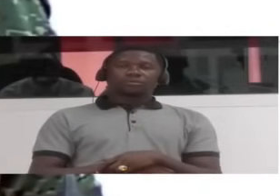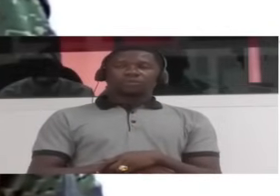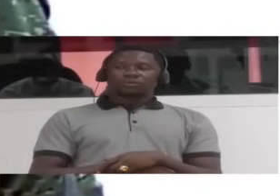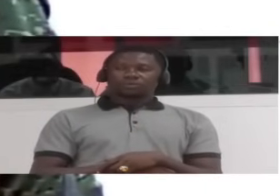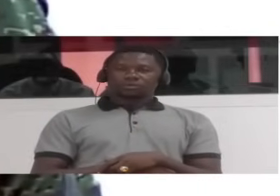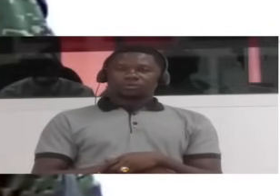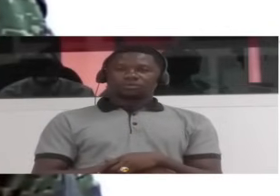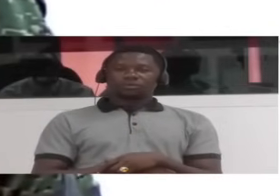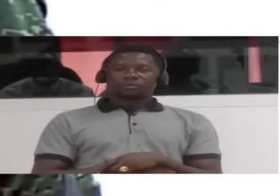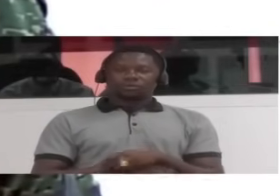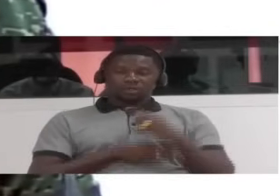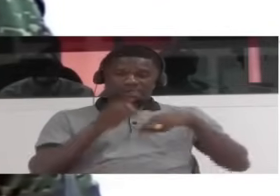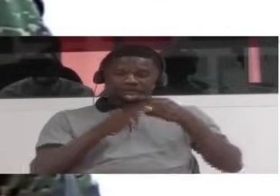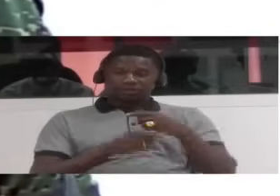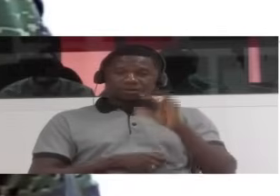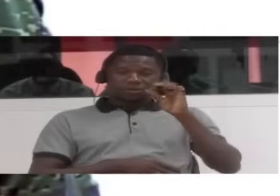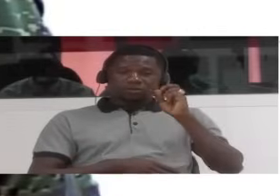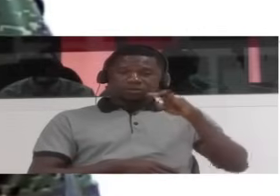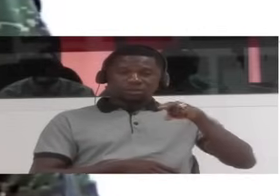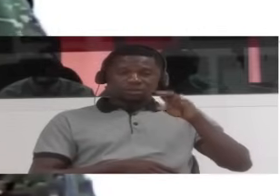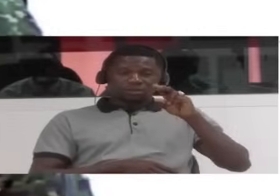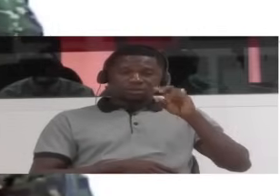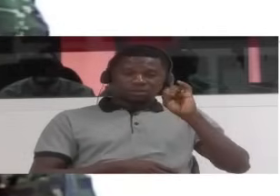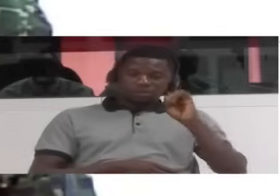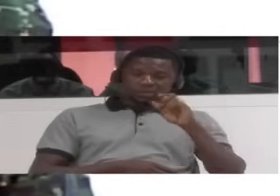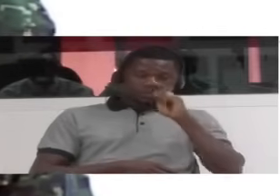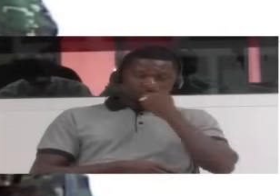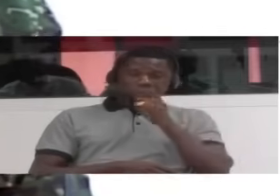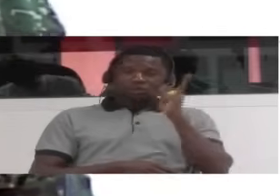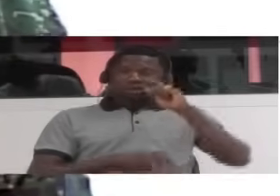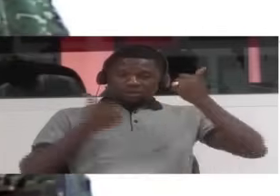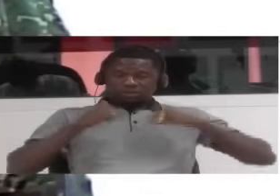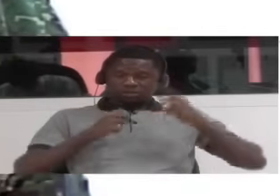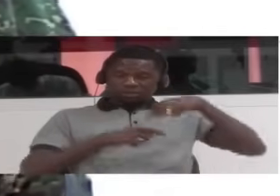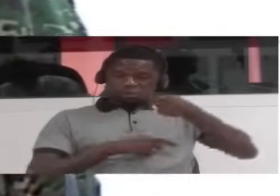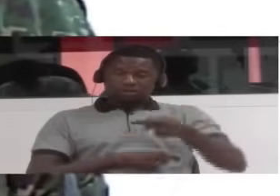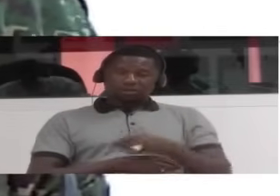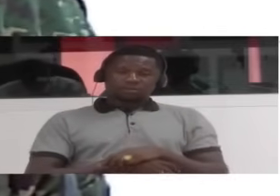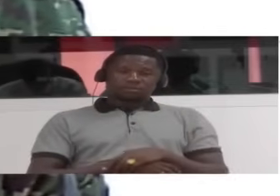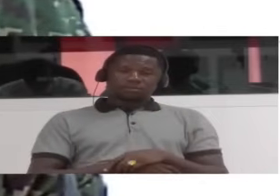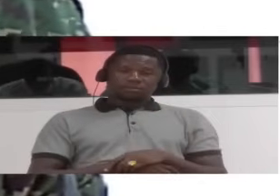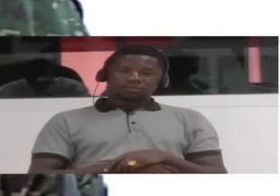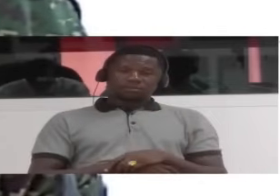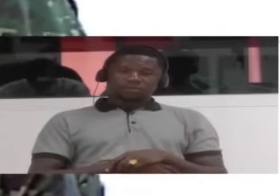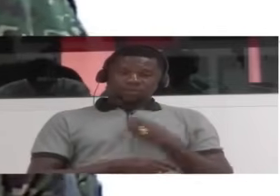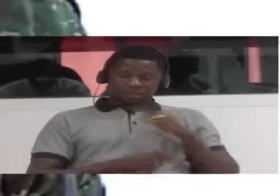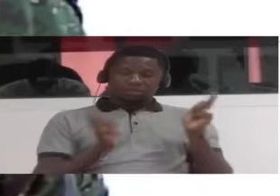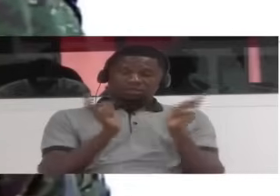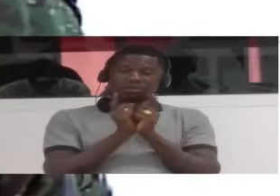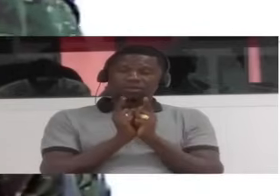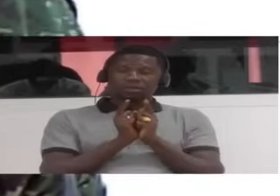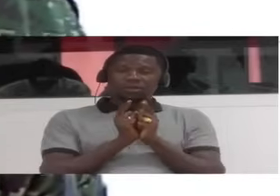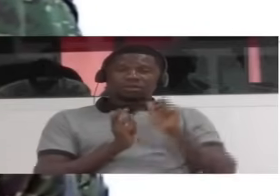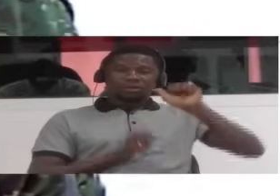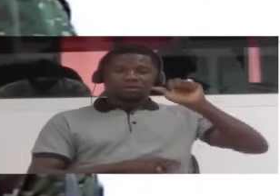after Tony Catoni died, what happened next? So he came in contact with the late Almamo